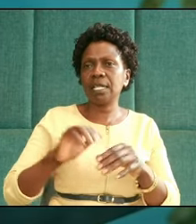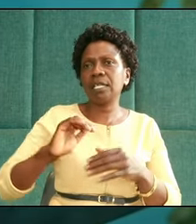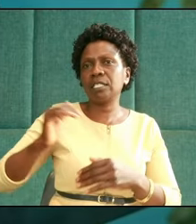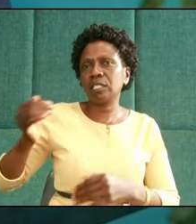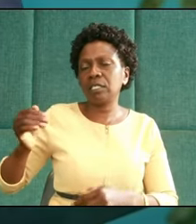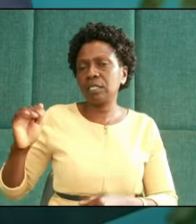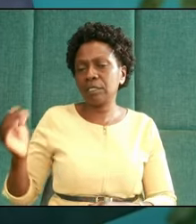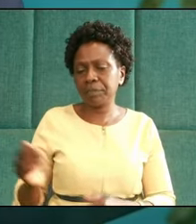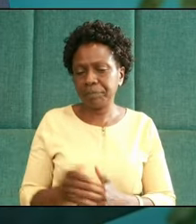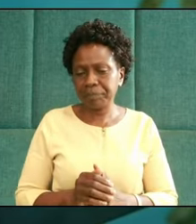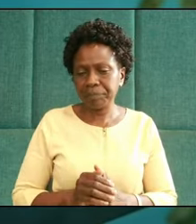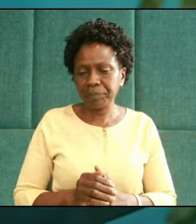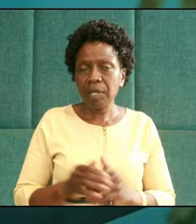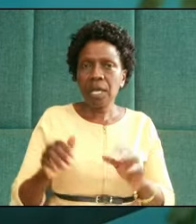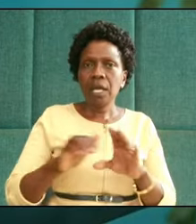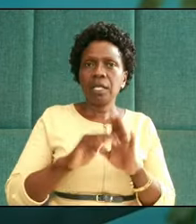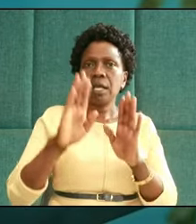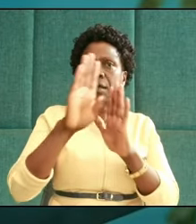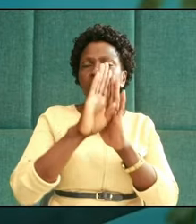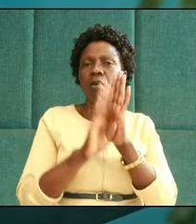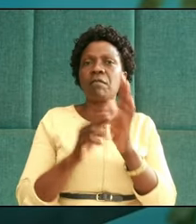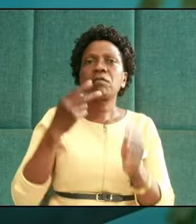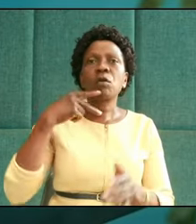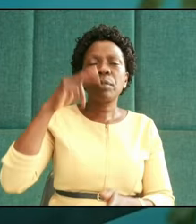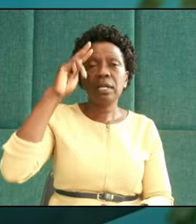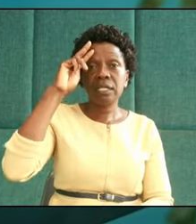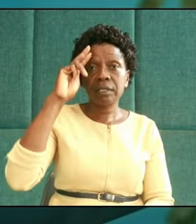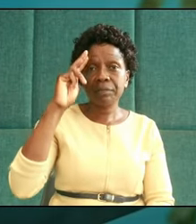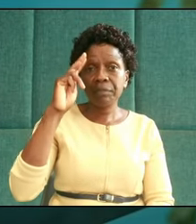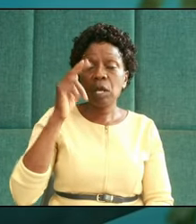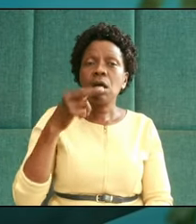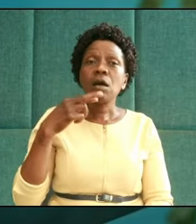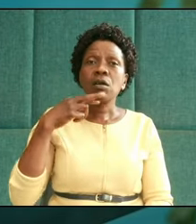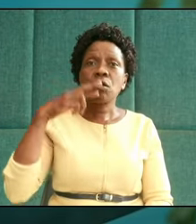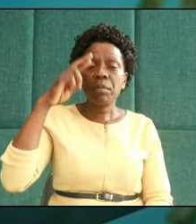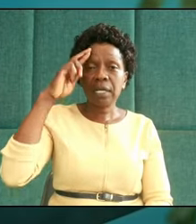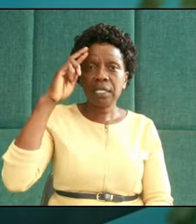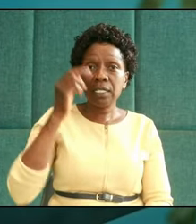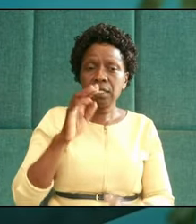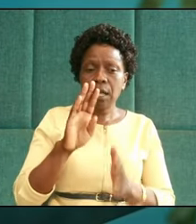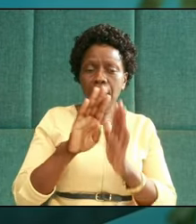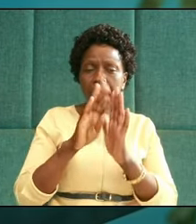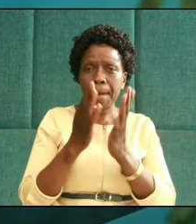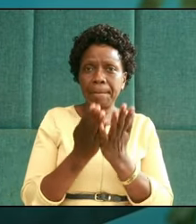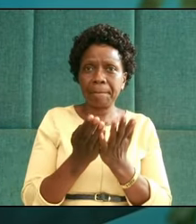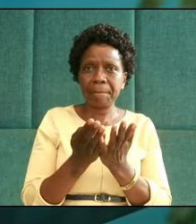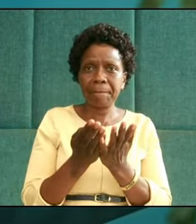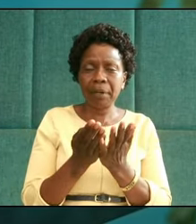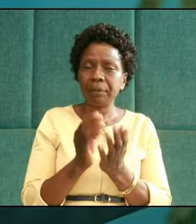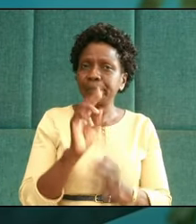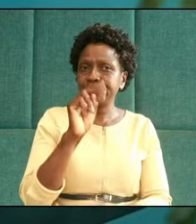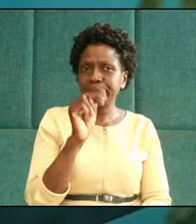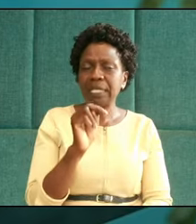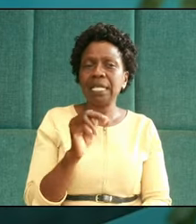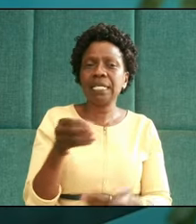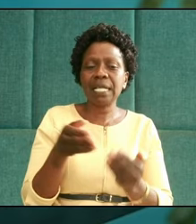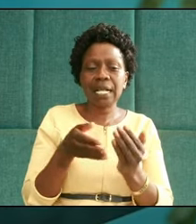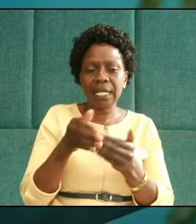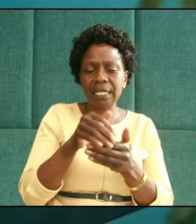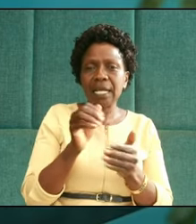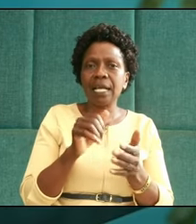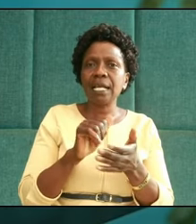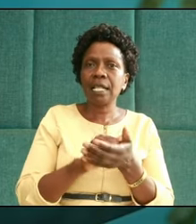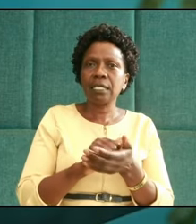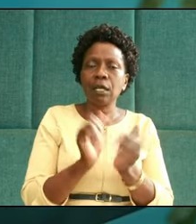at the book of Romans, by the way, Romans is not a book. It's a letter that